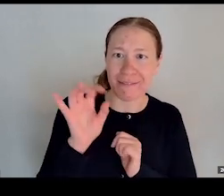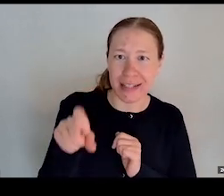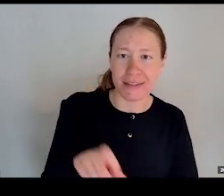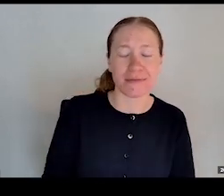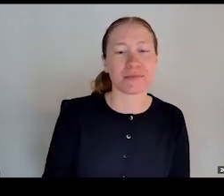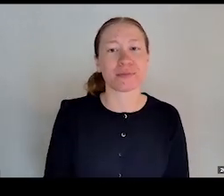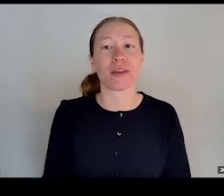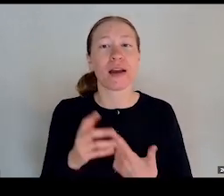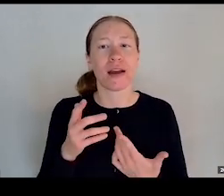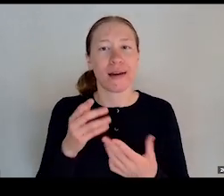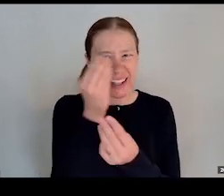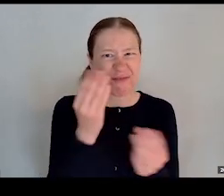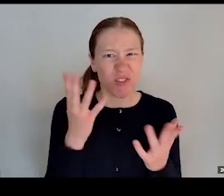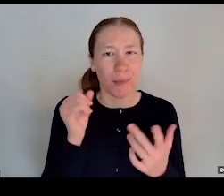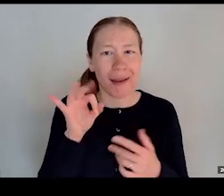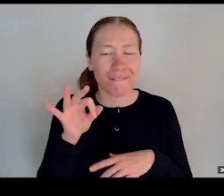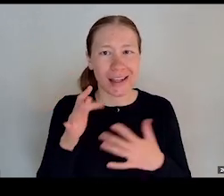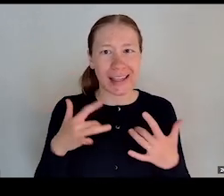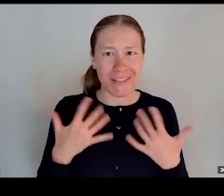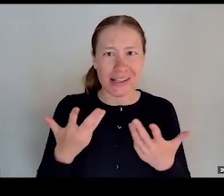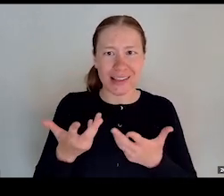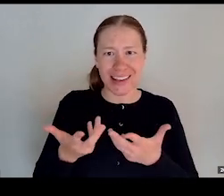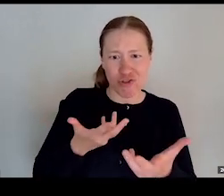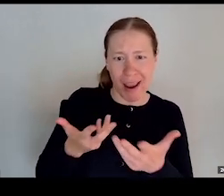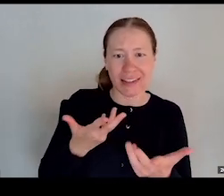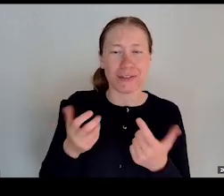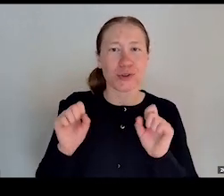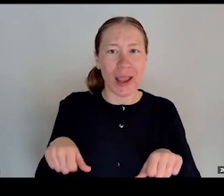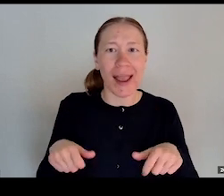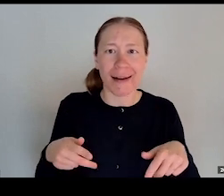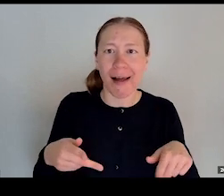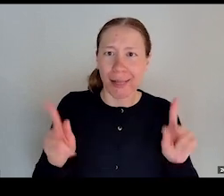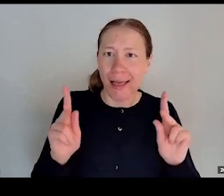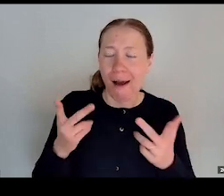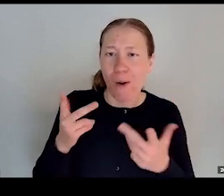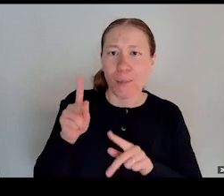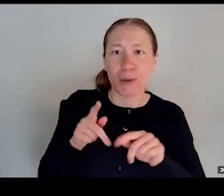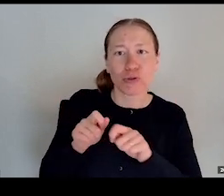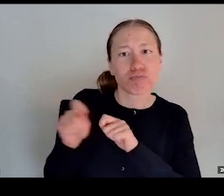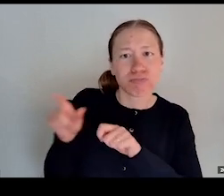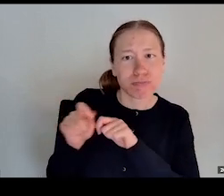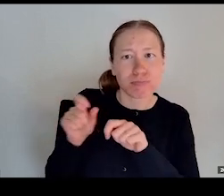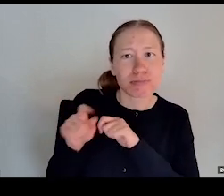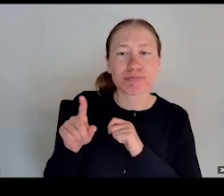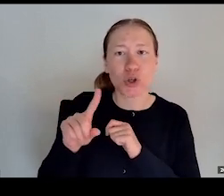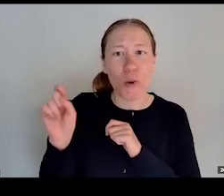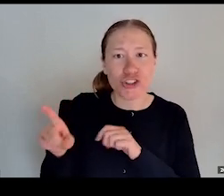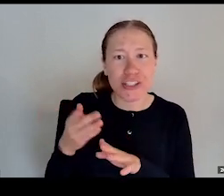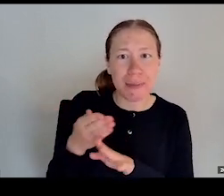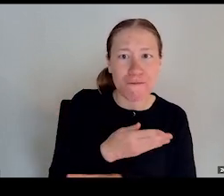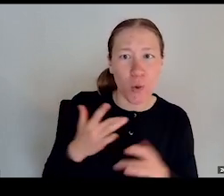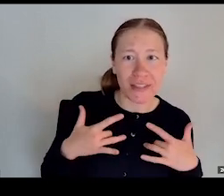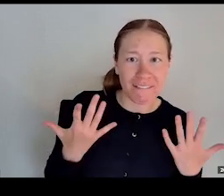to be interactive, allow attendees to send questions and comments in advance and let them know that it's going to be interactive. Like I said at the